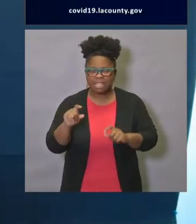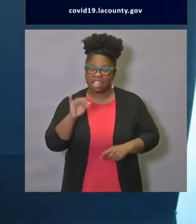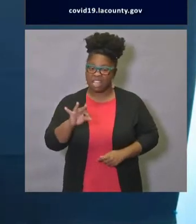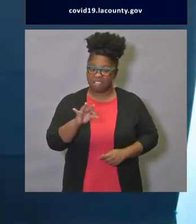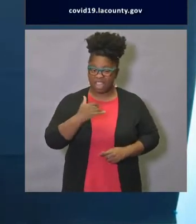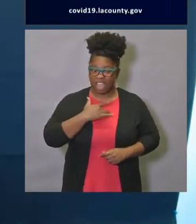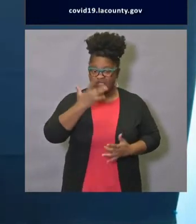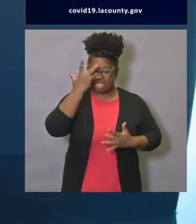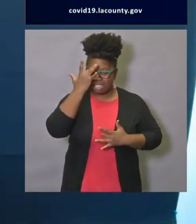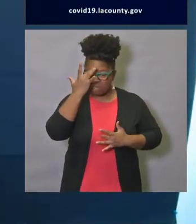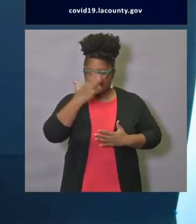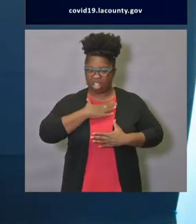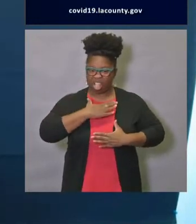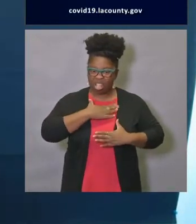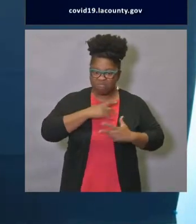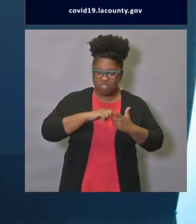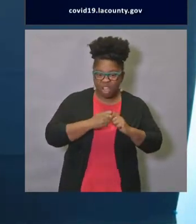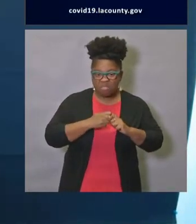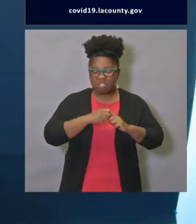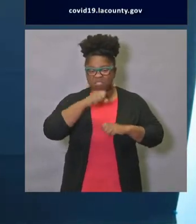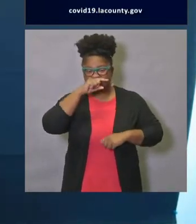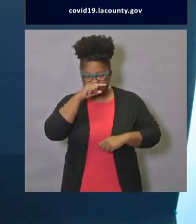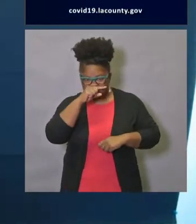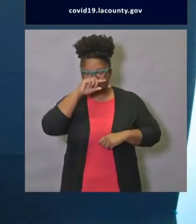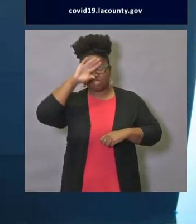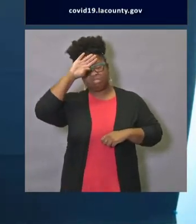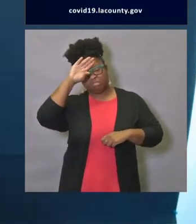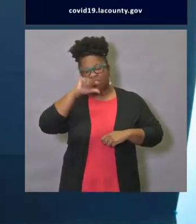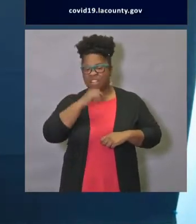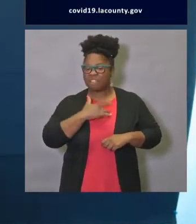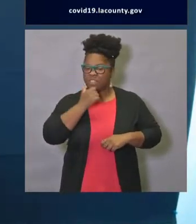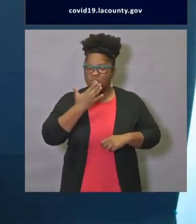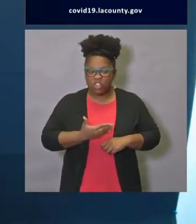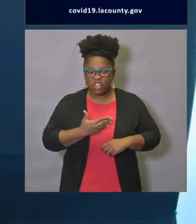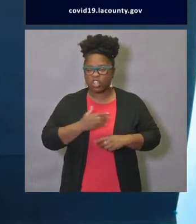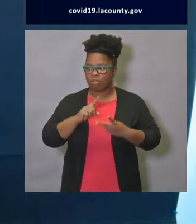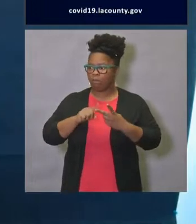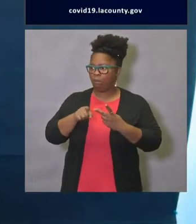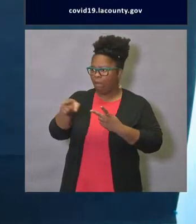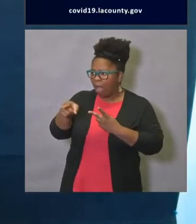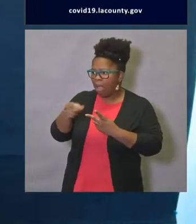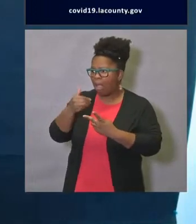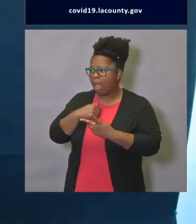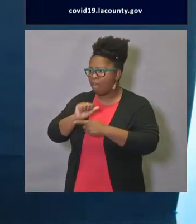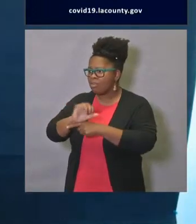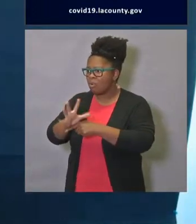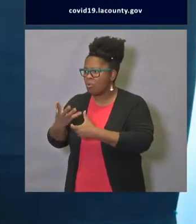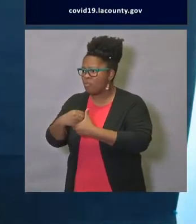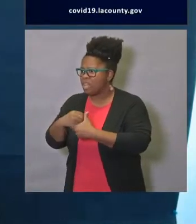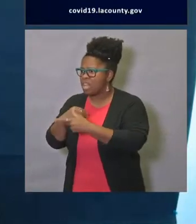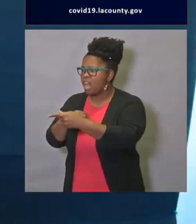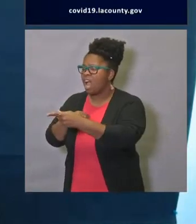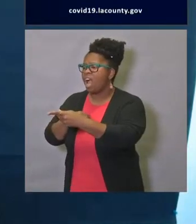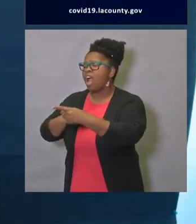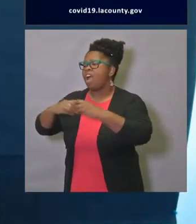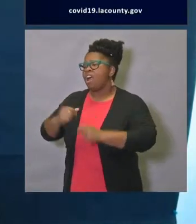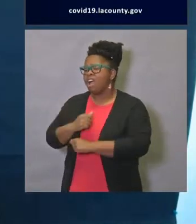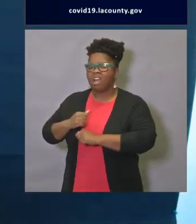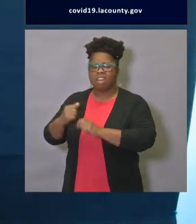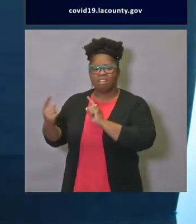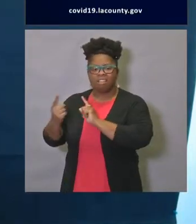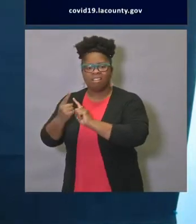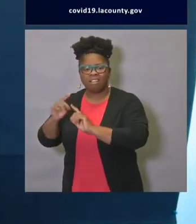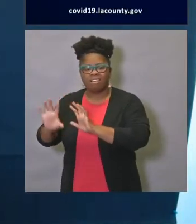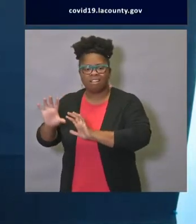known exposure to someone with COVID, or even if you just think you had a suspected exposure to someone with COVID. By utilizing